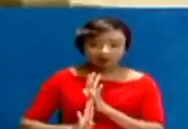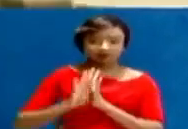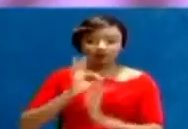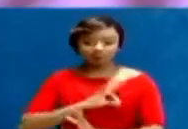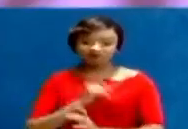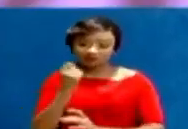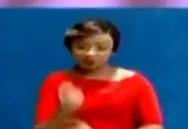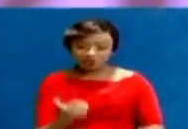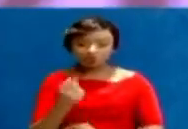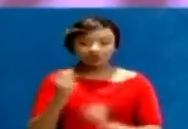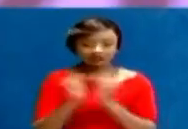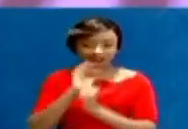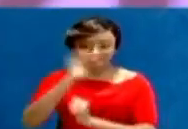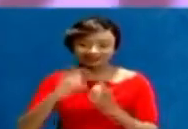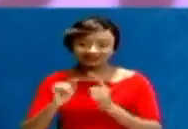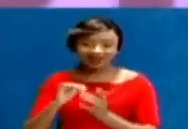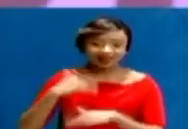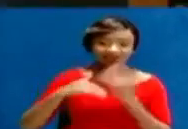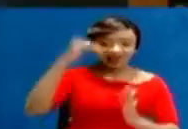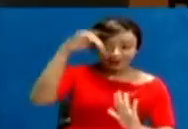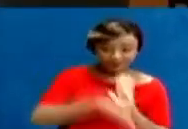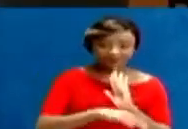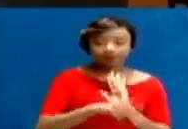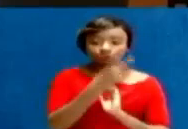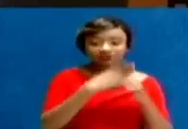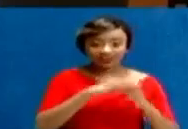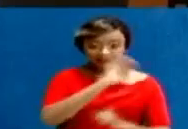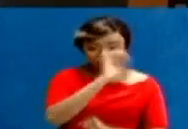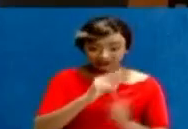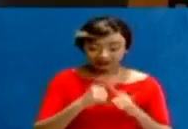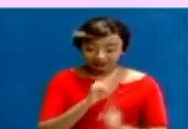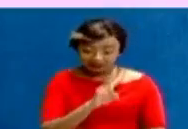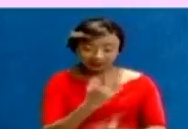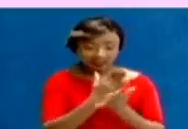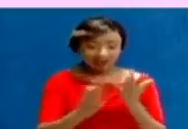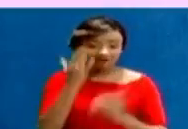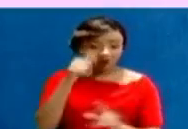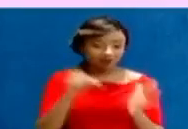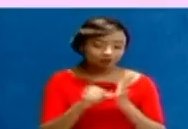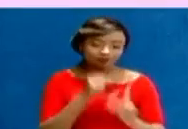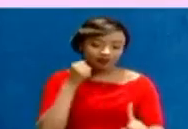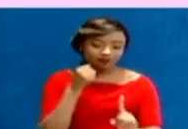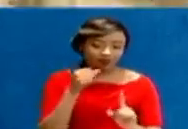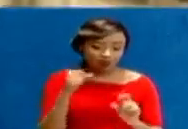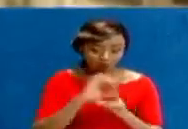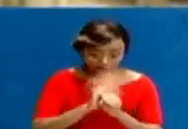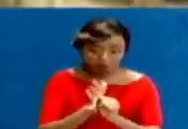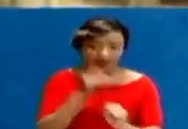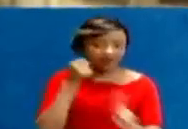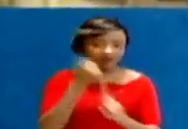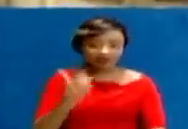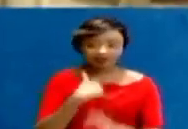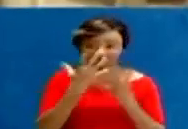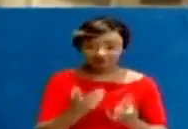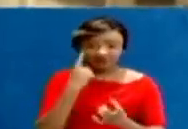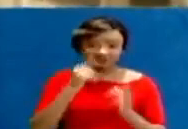being offset by a 29% decline in the second half. The second half decline was due to the impact of the coronavirus pandemic, which saw